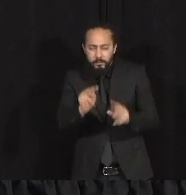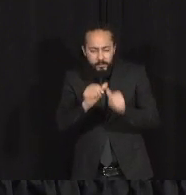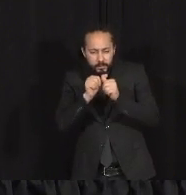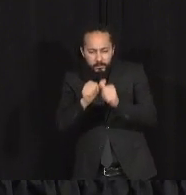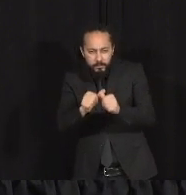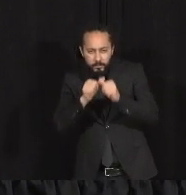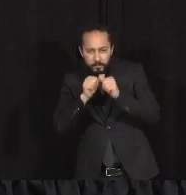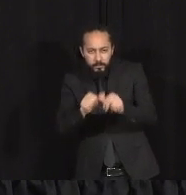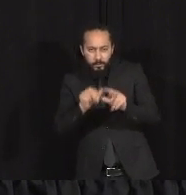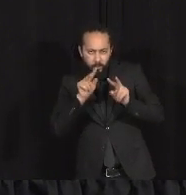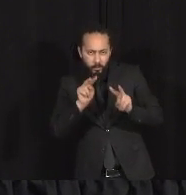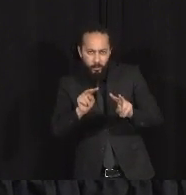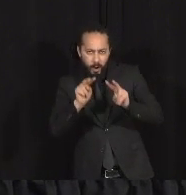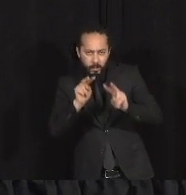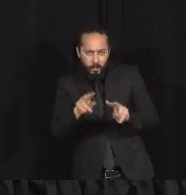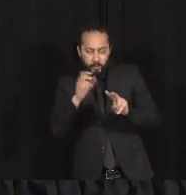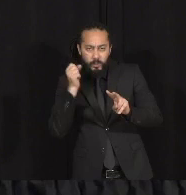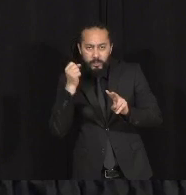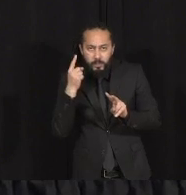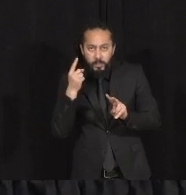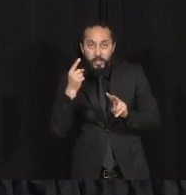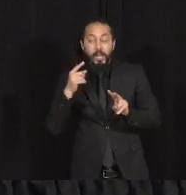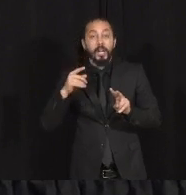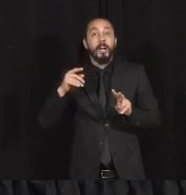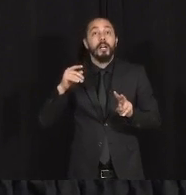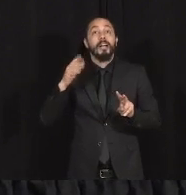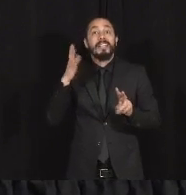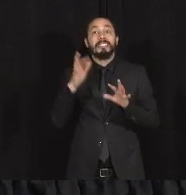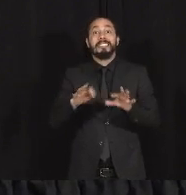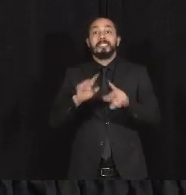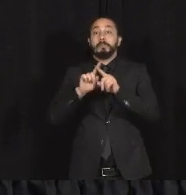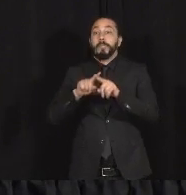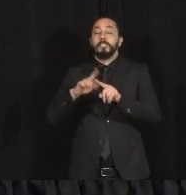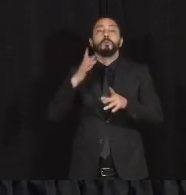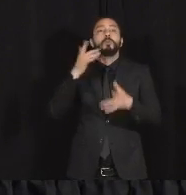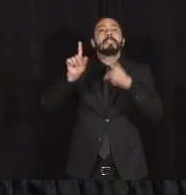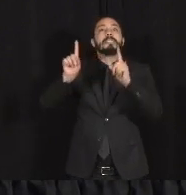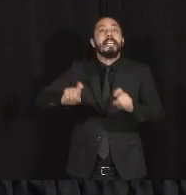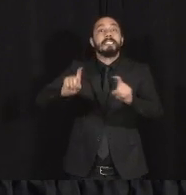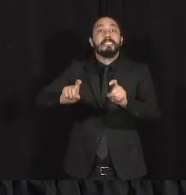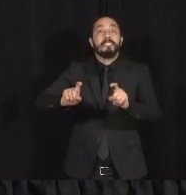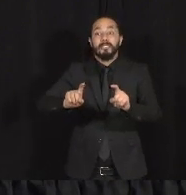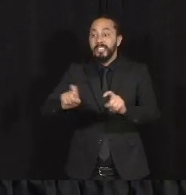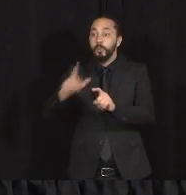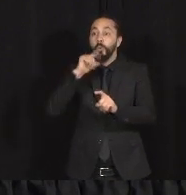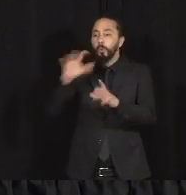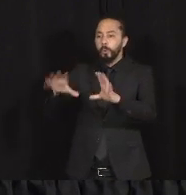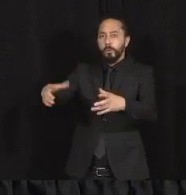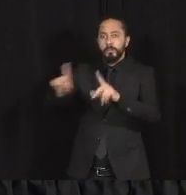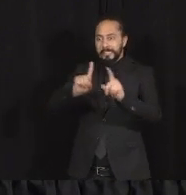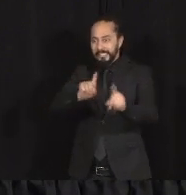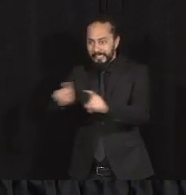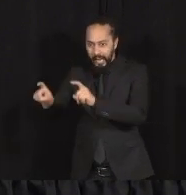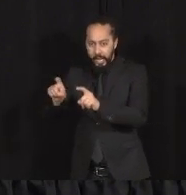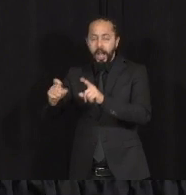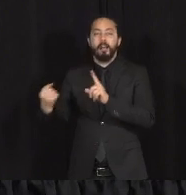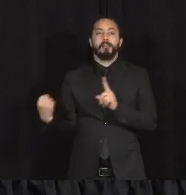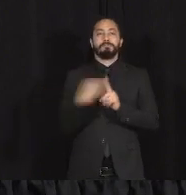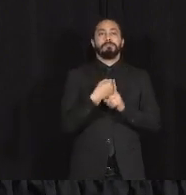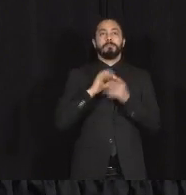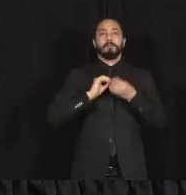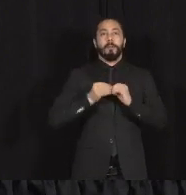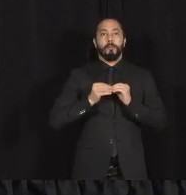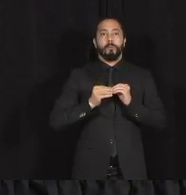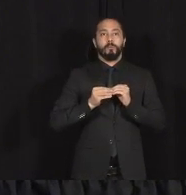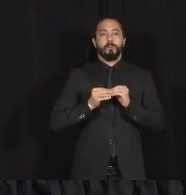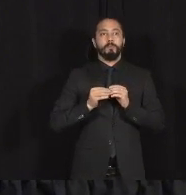you test for the disease. If I turn to the next slide, we are tracking